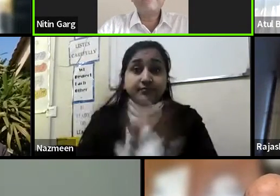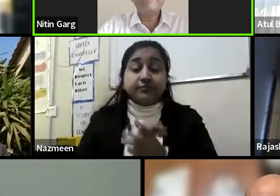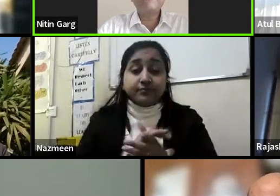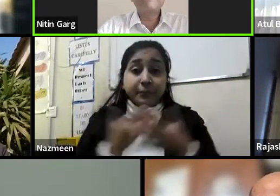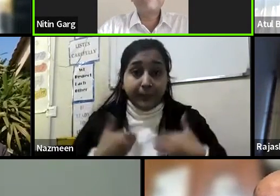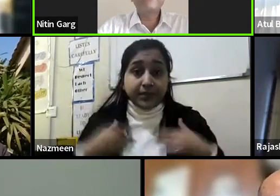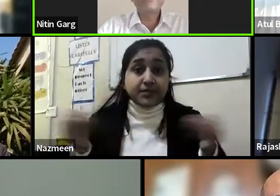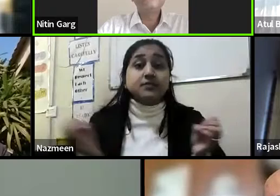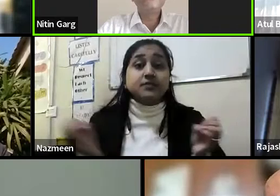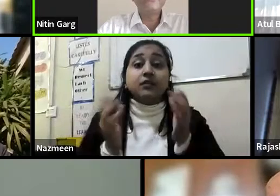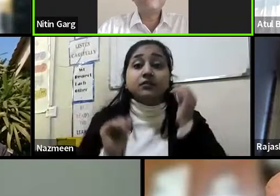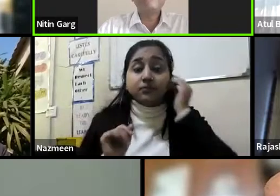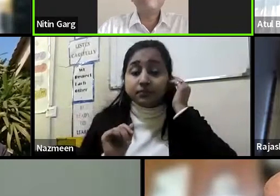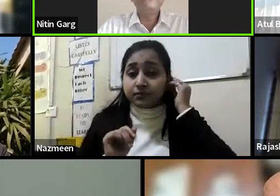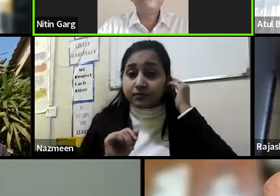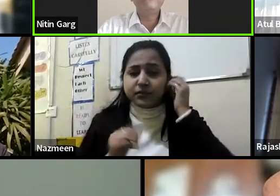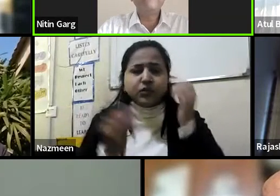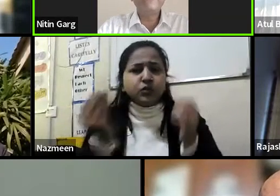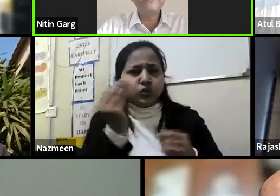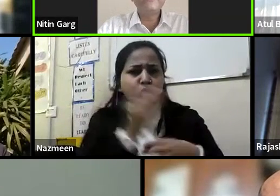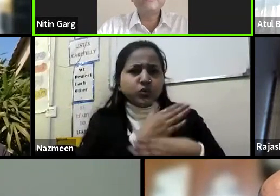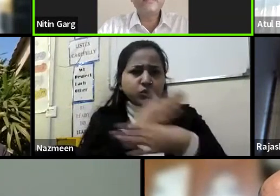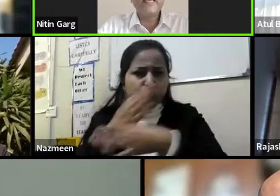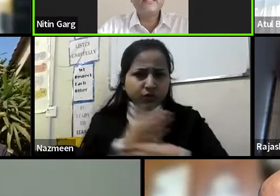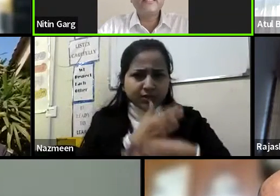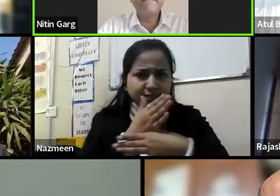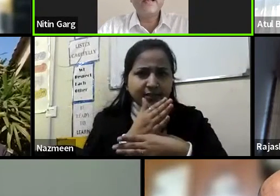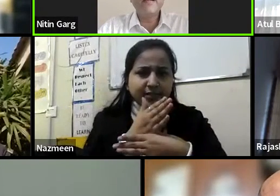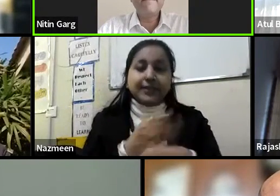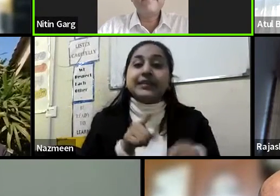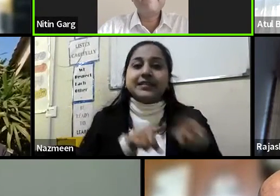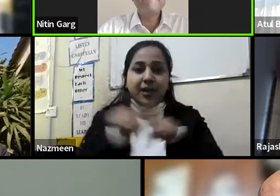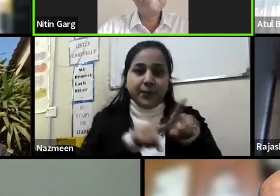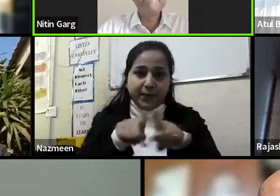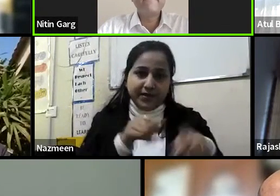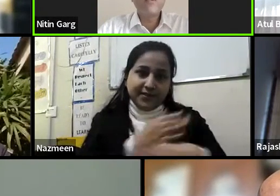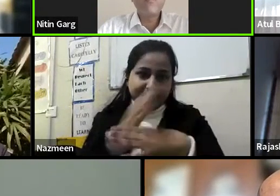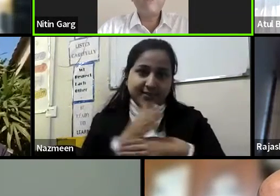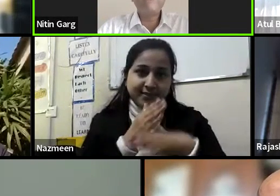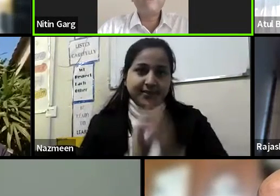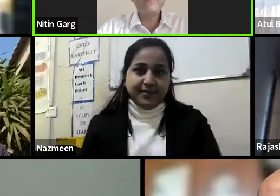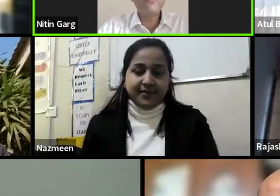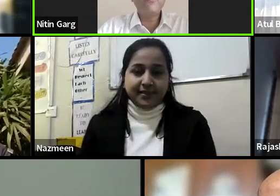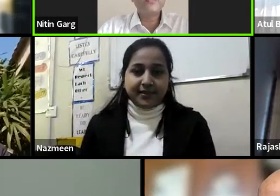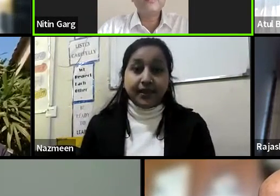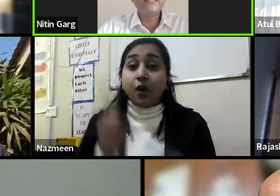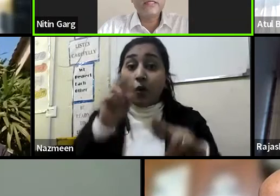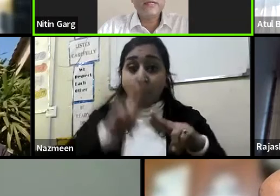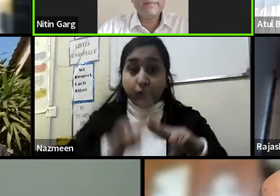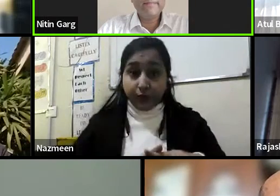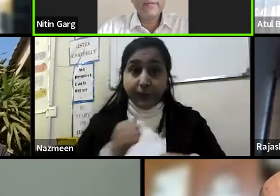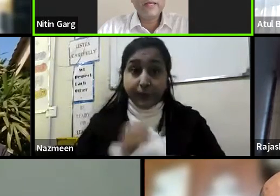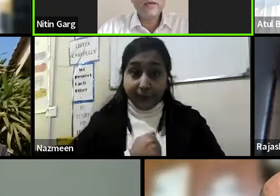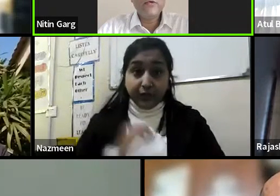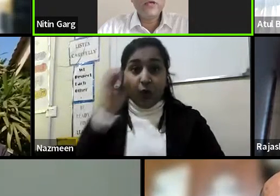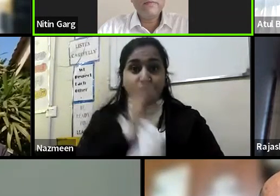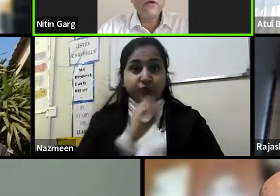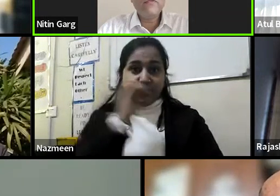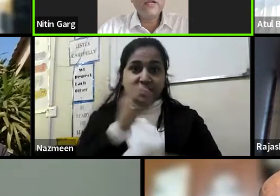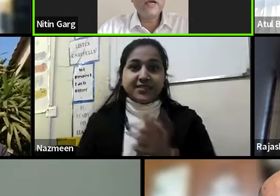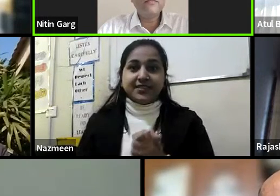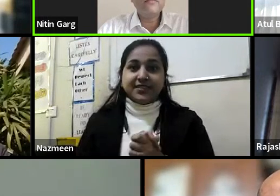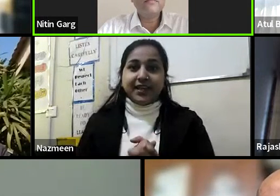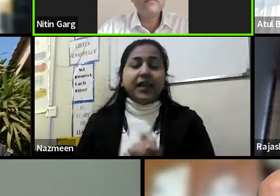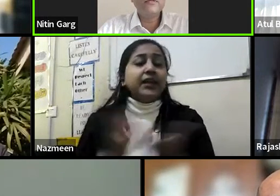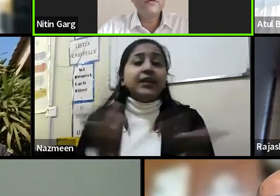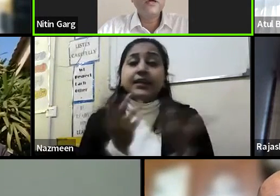will share with you a very interesting example of my organization, Union Bank